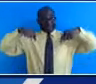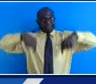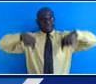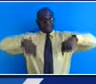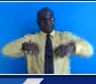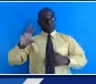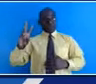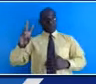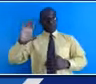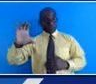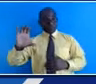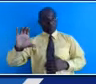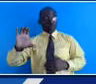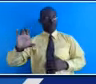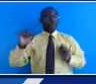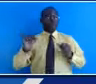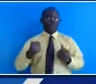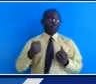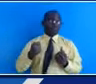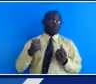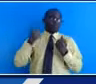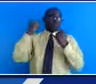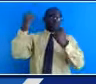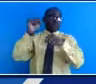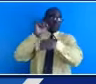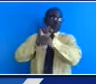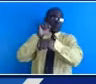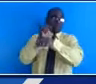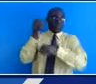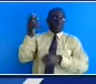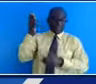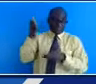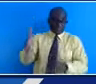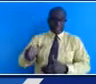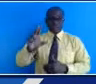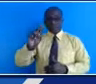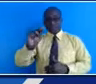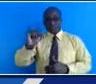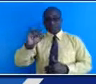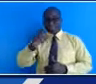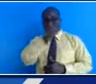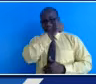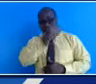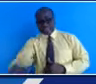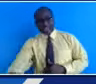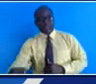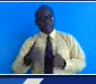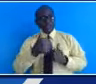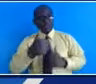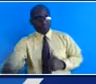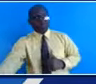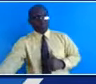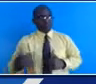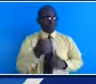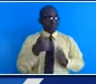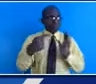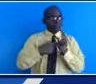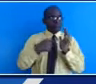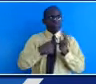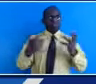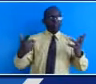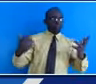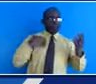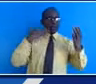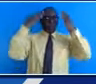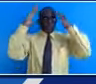and advancing your business. And yet somewhere along the line, there's a Brian Pugh and a village board that are making tough decisions to try to give you a better